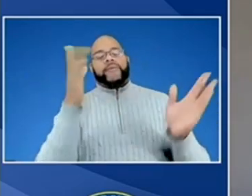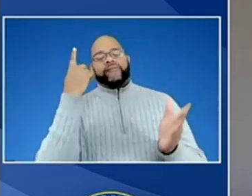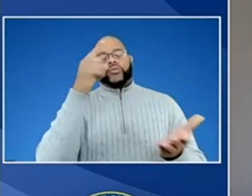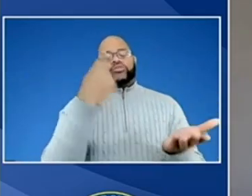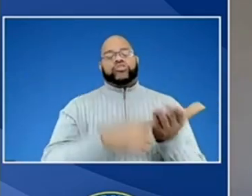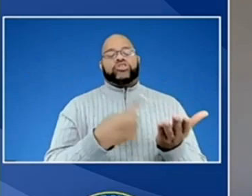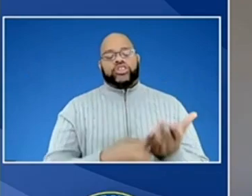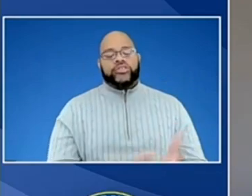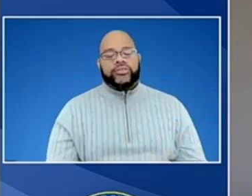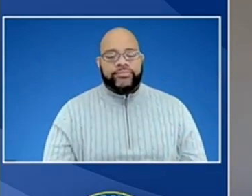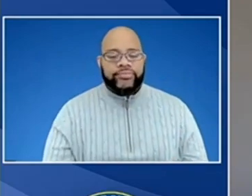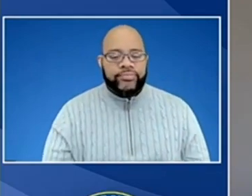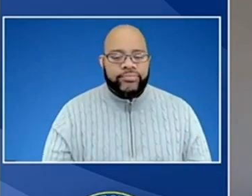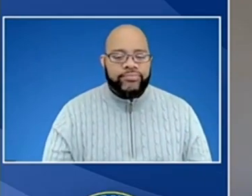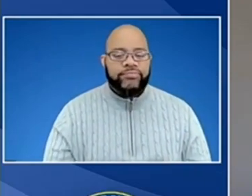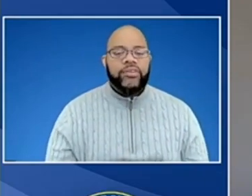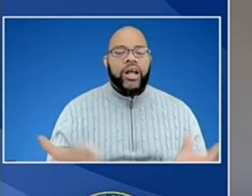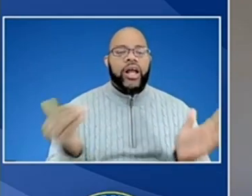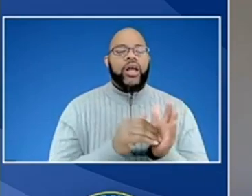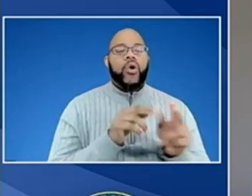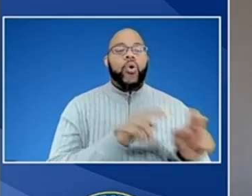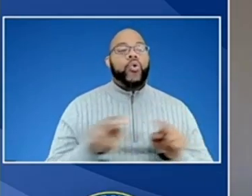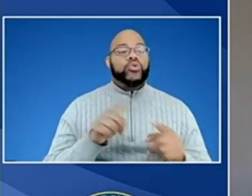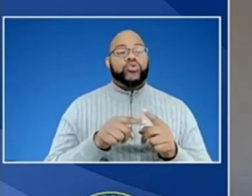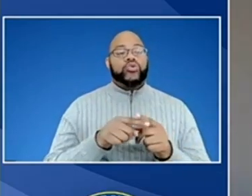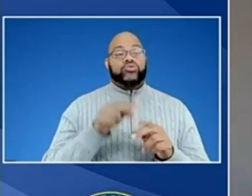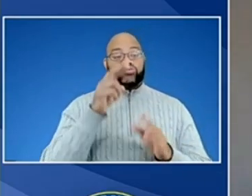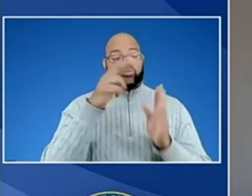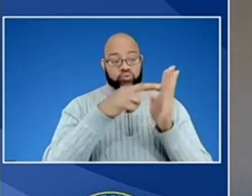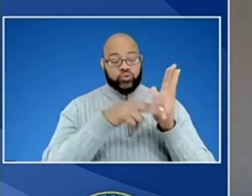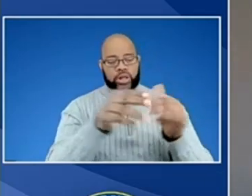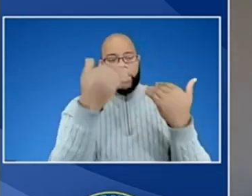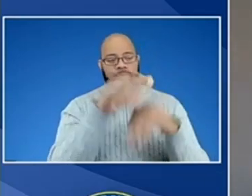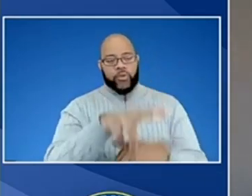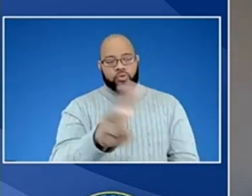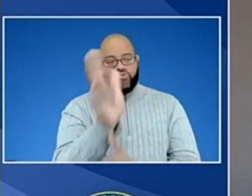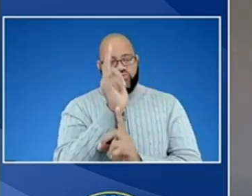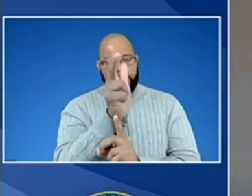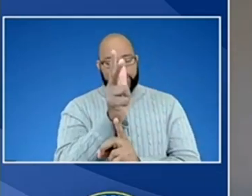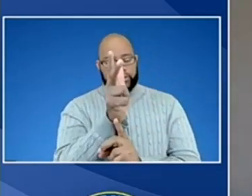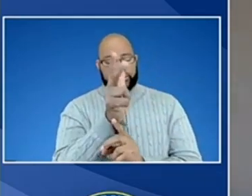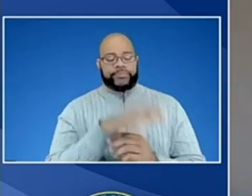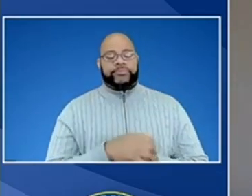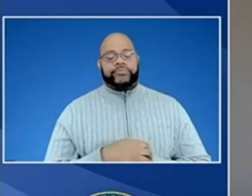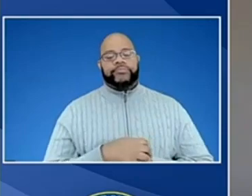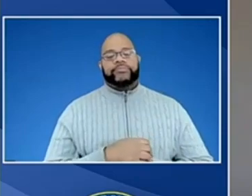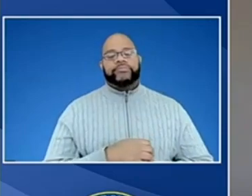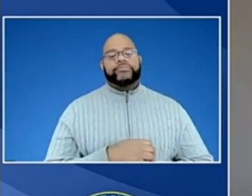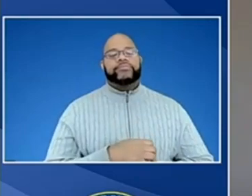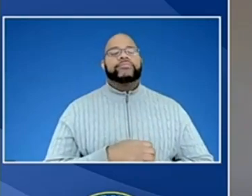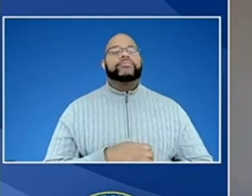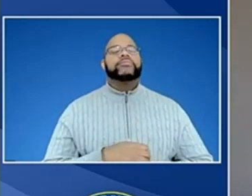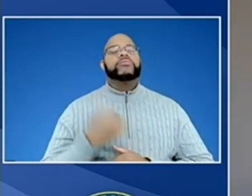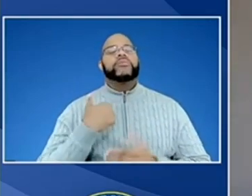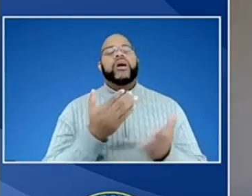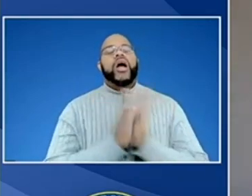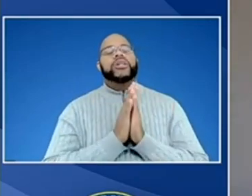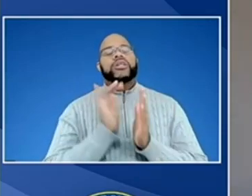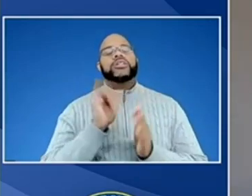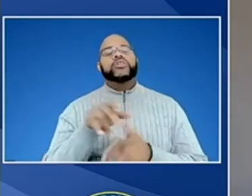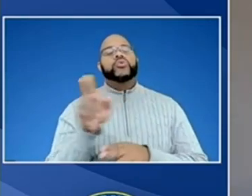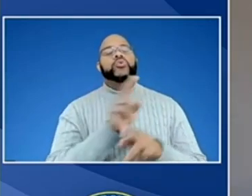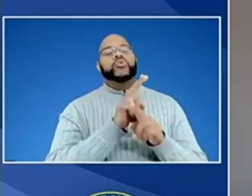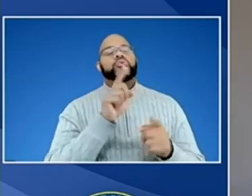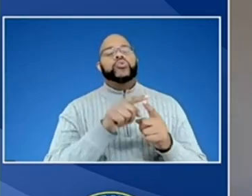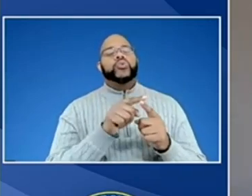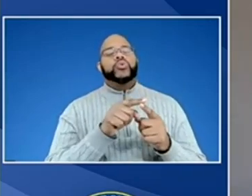discussion. Again, according to protocols, you are limited to 3 minutes. And we ask that those are used to